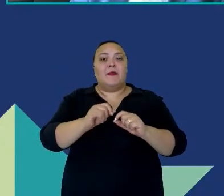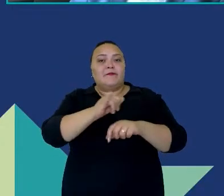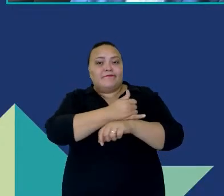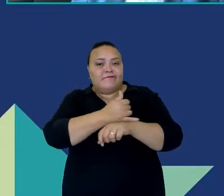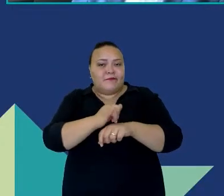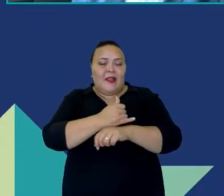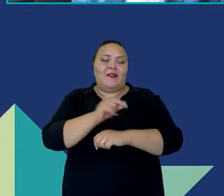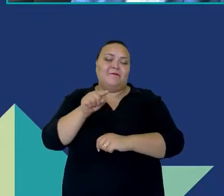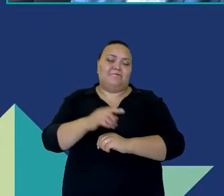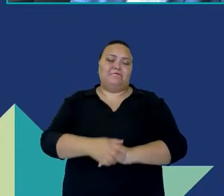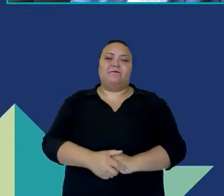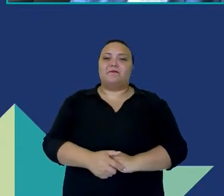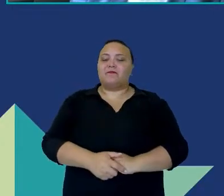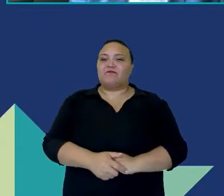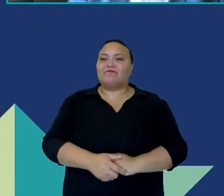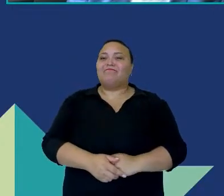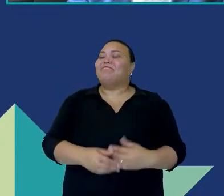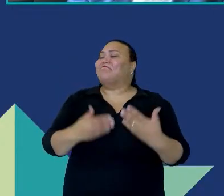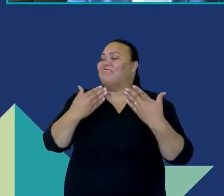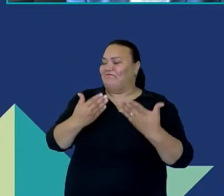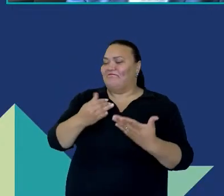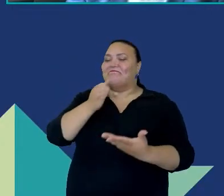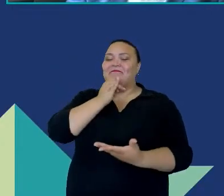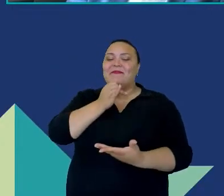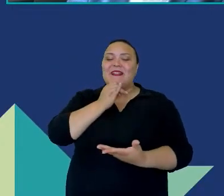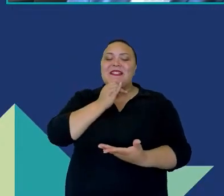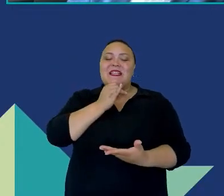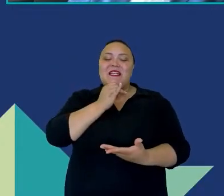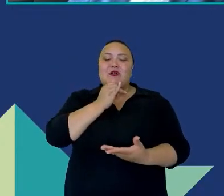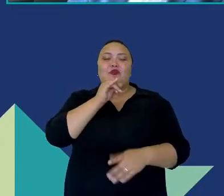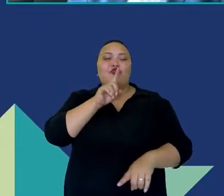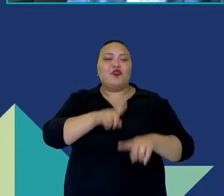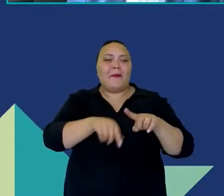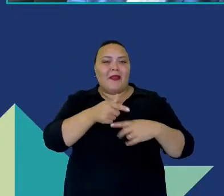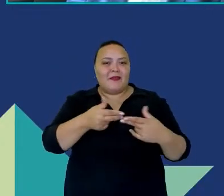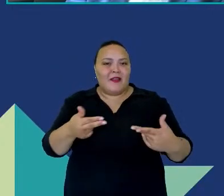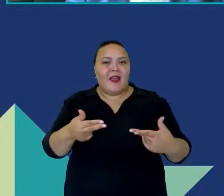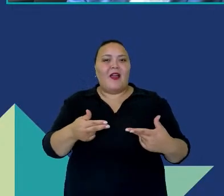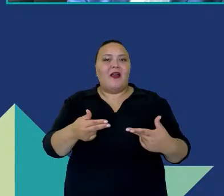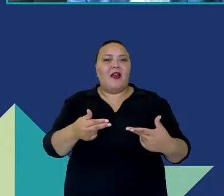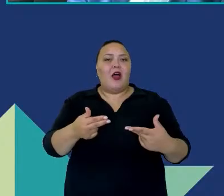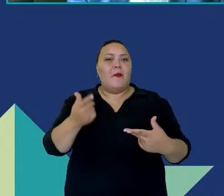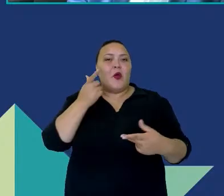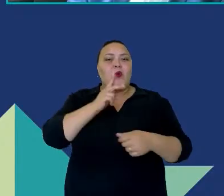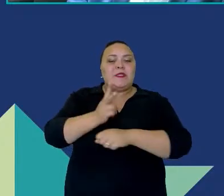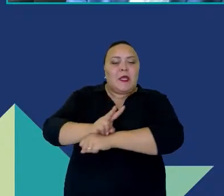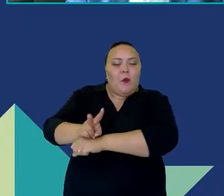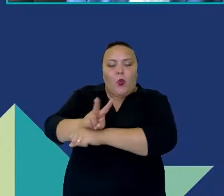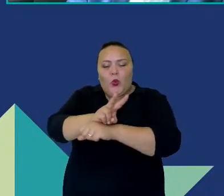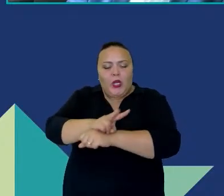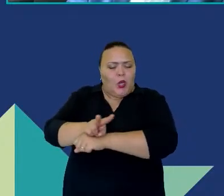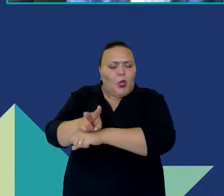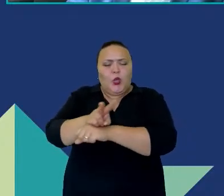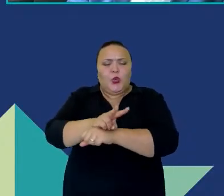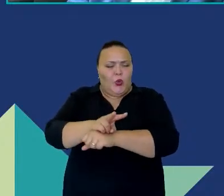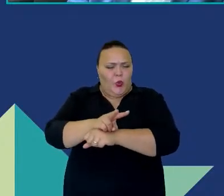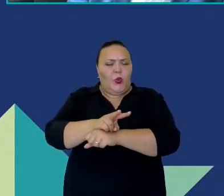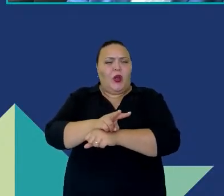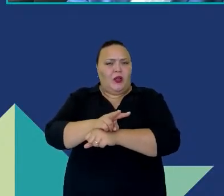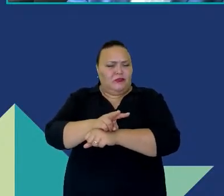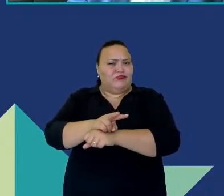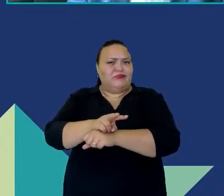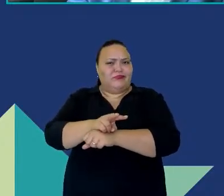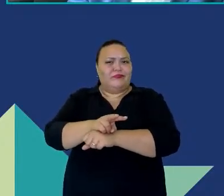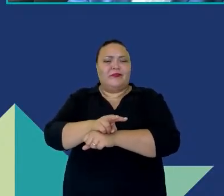Blanca and Carmen de Andacollo. They have a similar center for monitoring. This is 24/7 monitoring